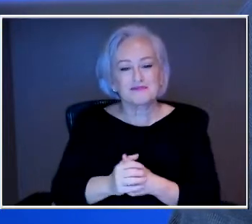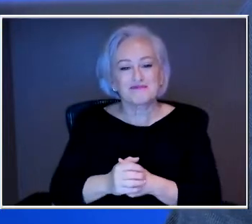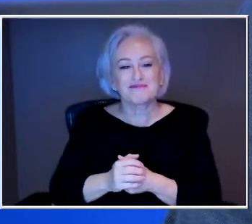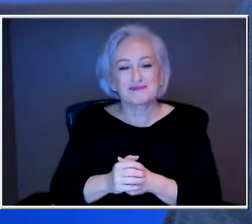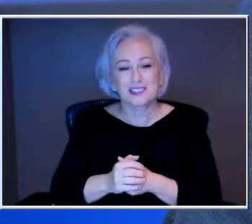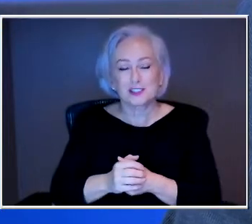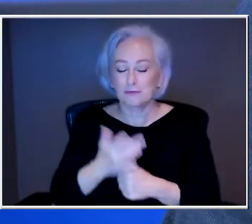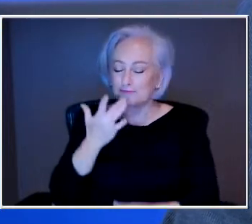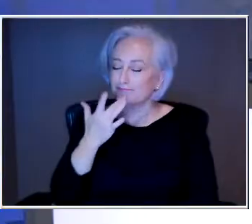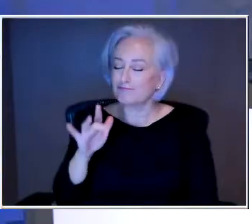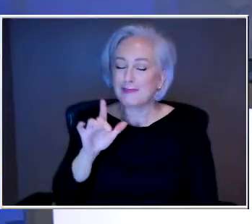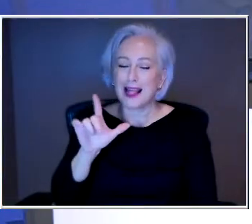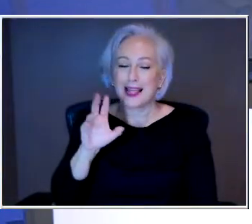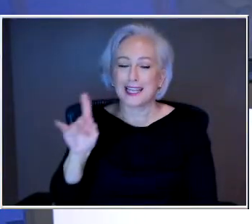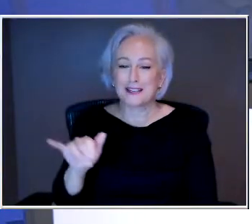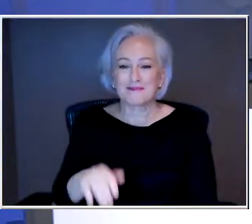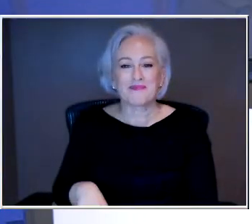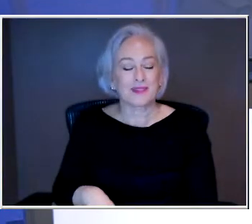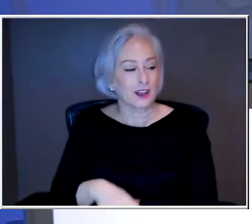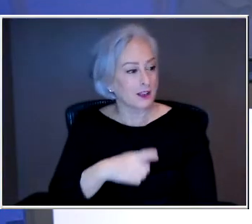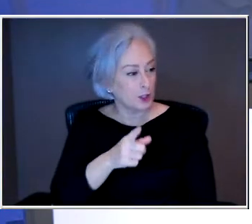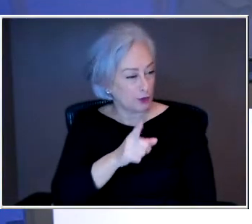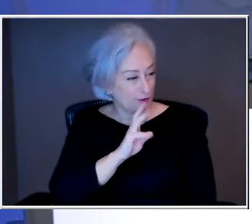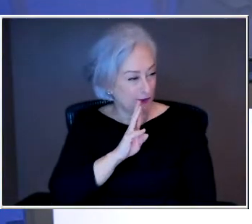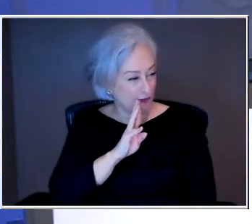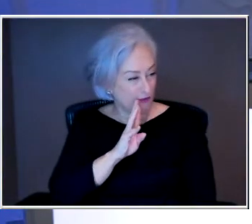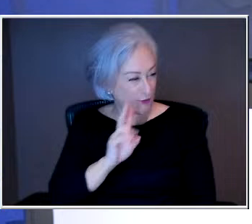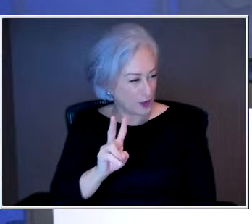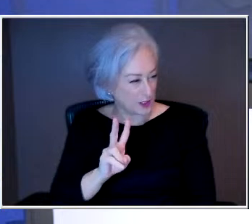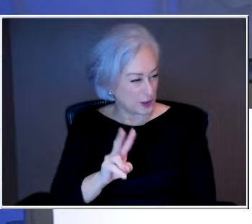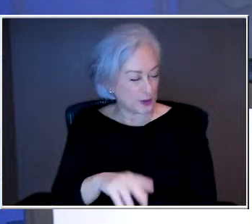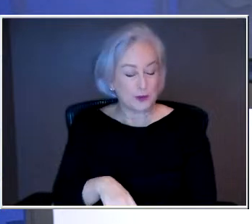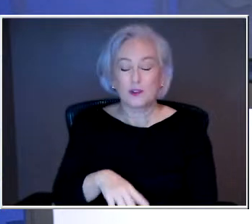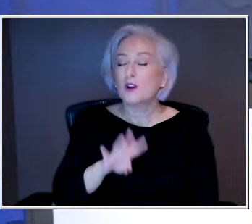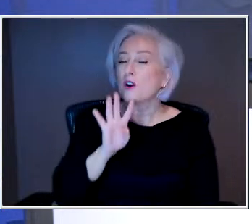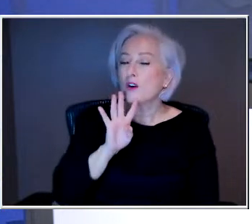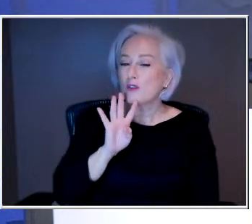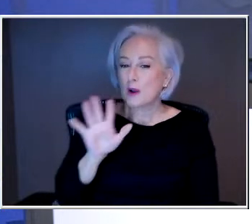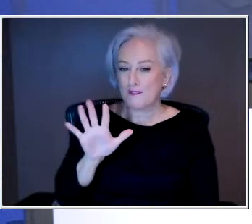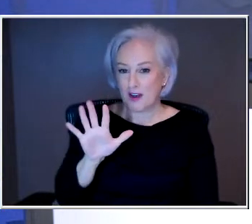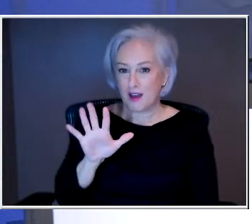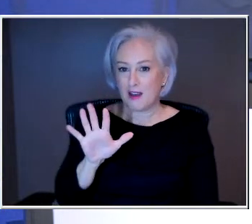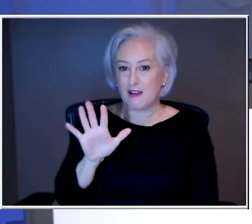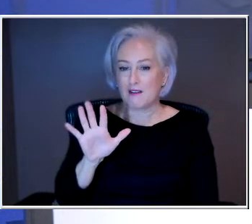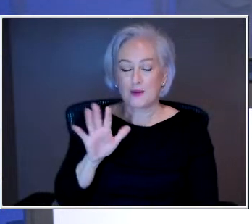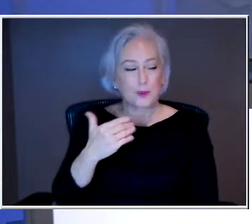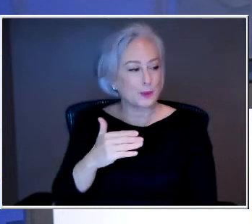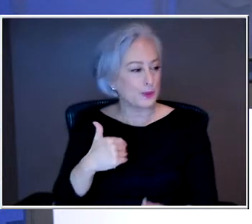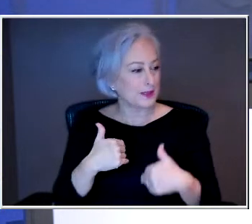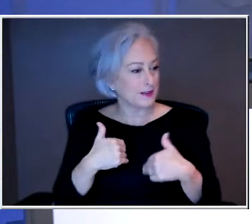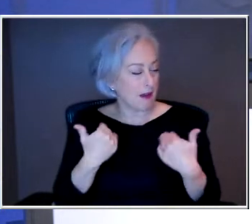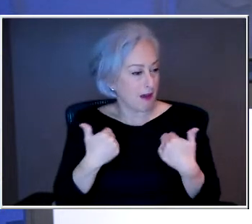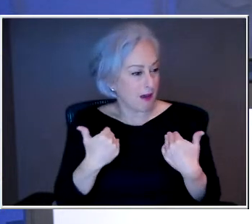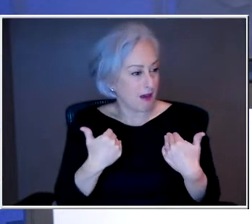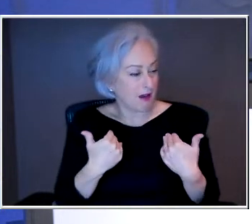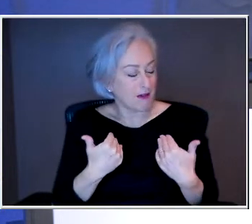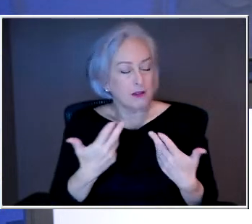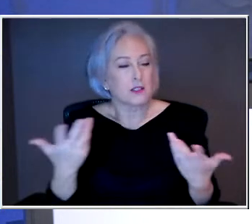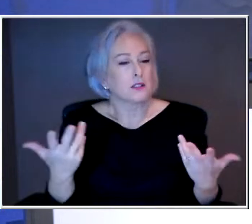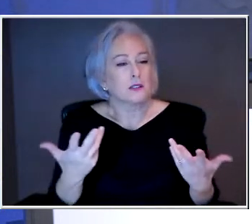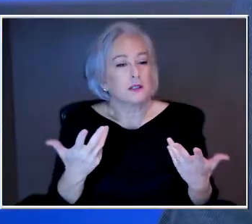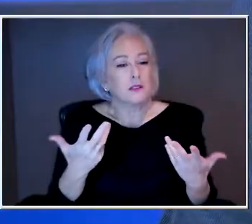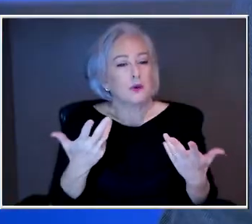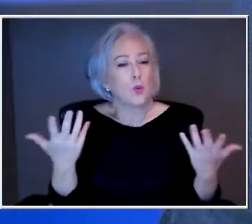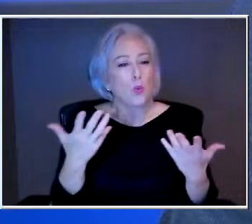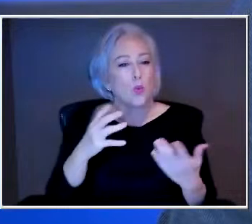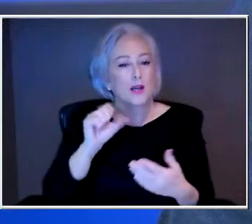couldn't have done it without them. You were 42, 40? I was 45 when I was diagnosed. So young to get that diagnosis. What stage was it at? I